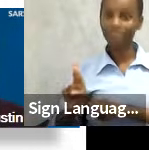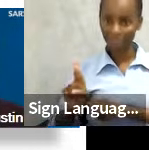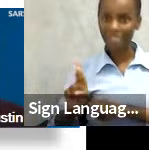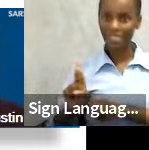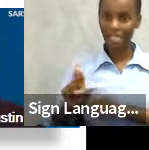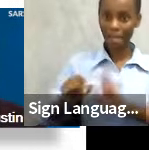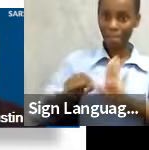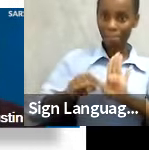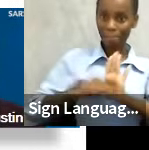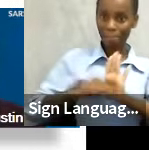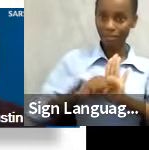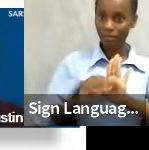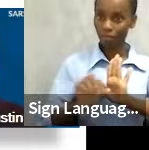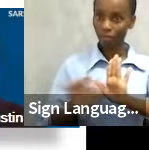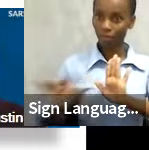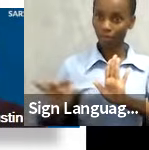is